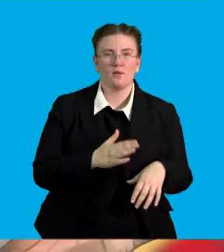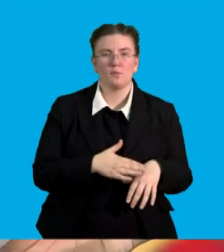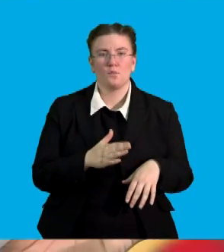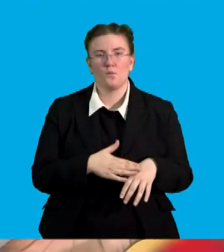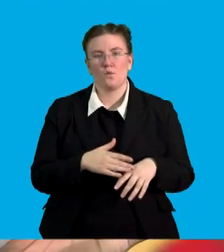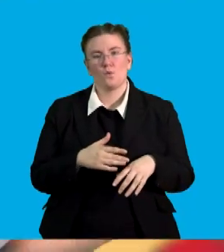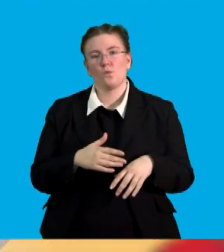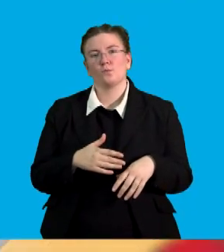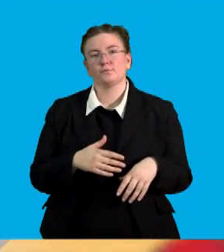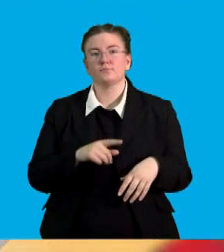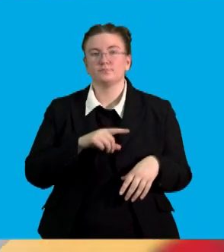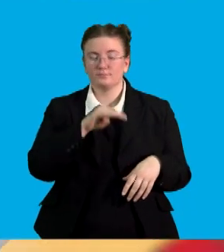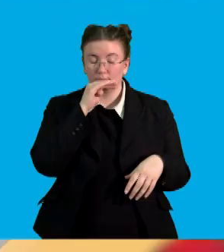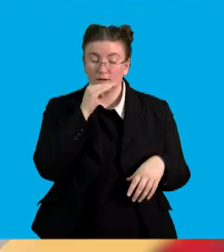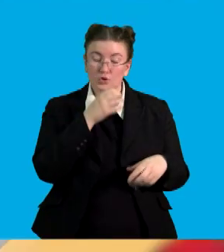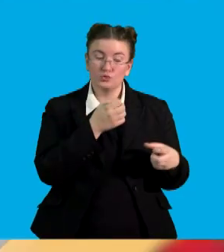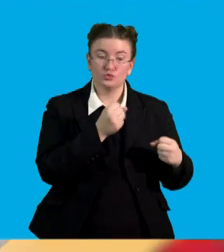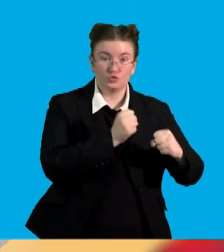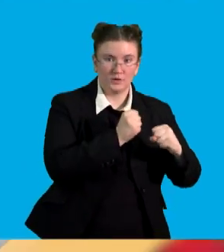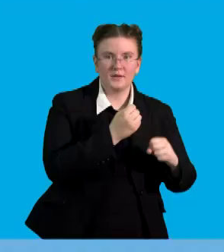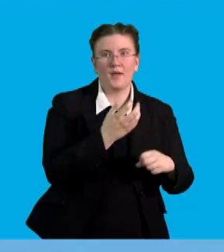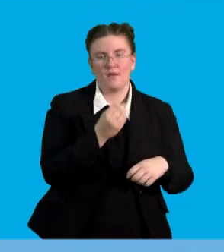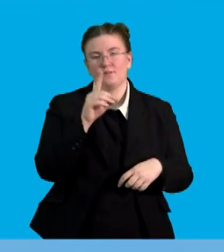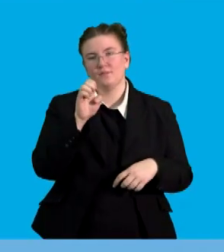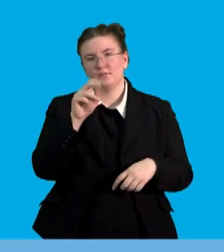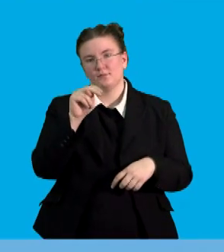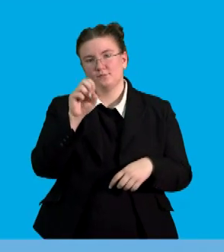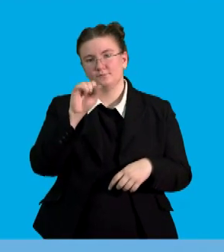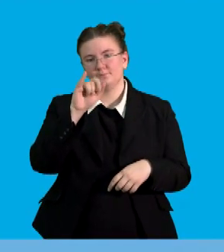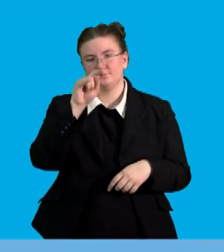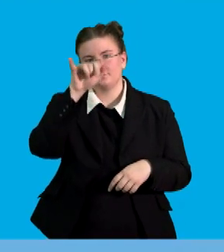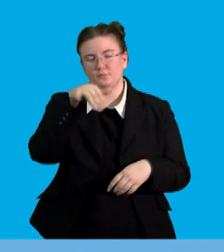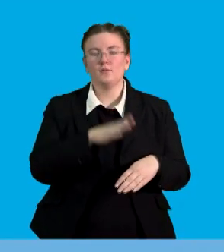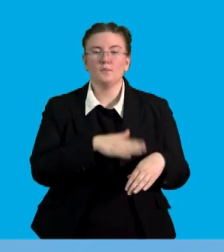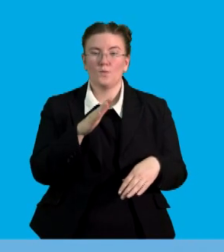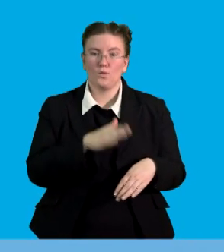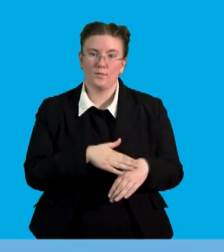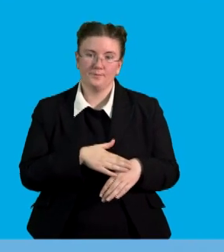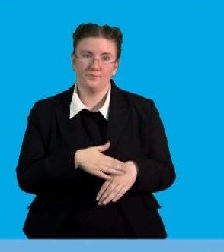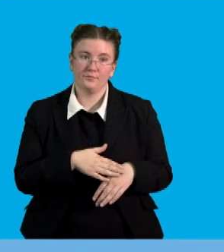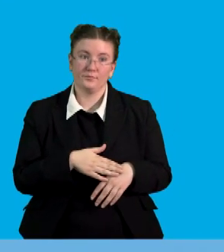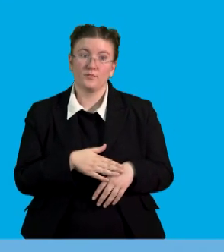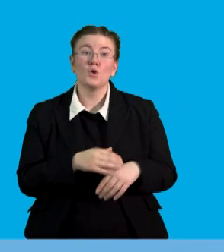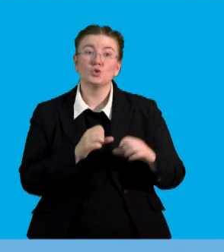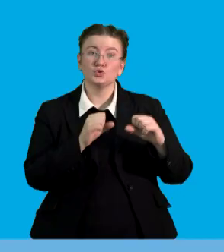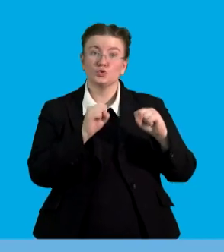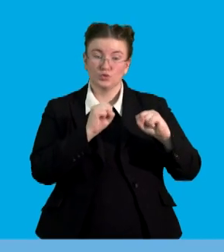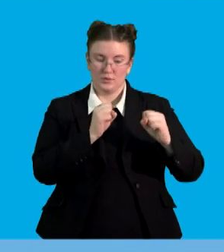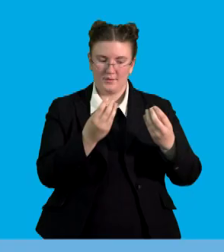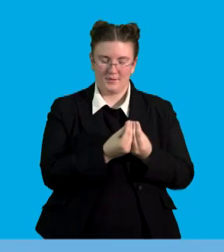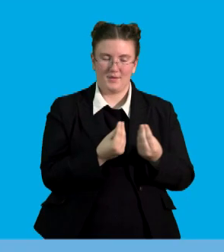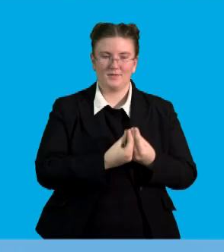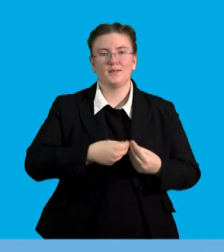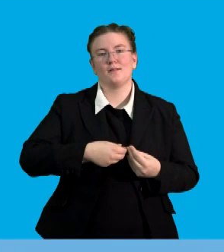the gases, so that means the solids have more density. So solid materials have a high density, and